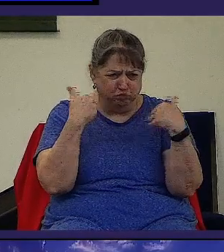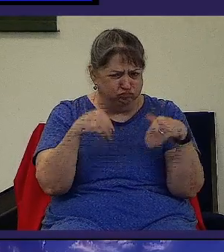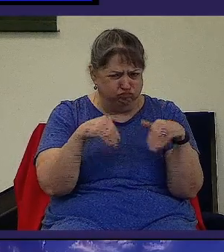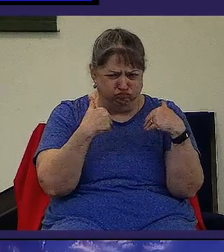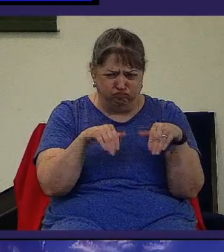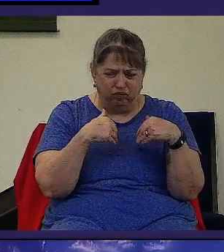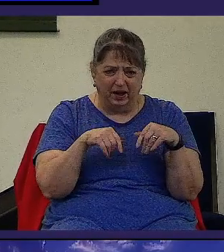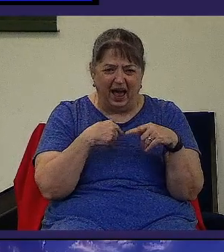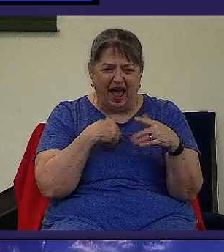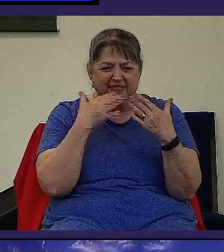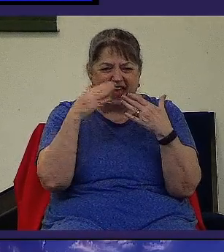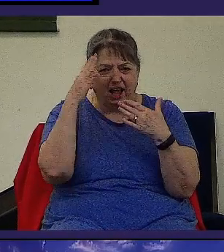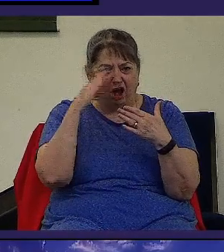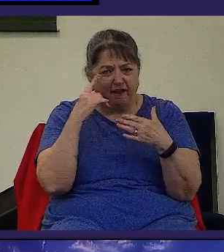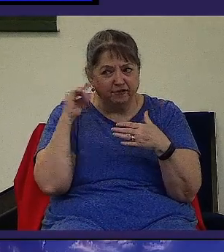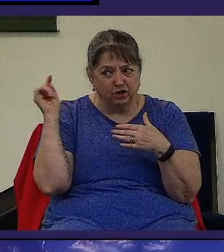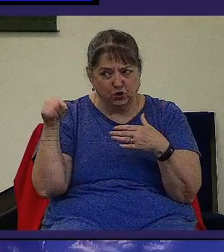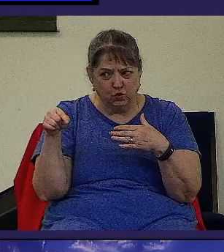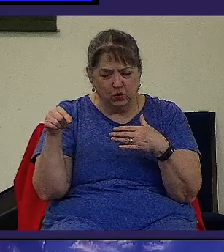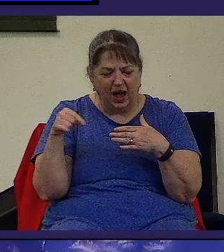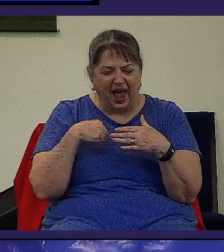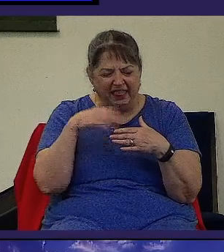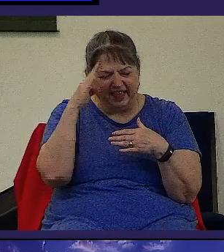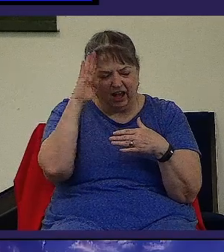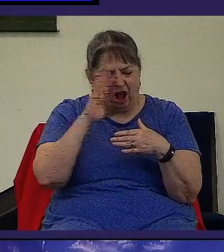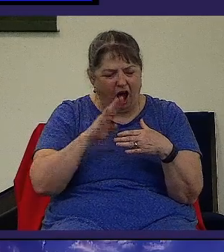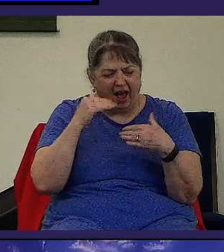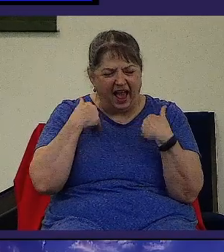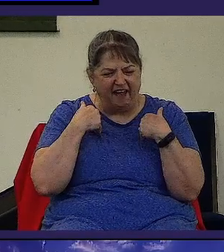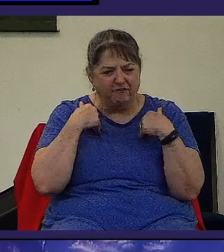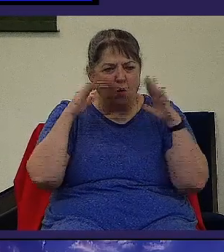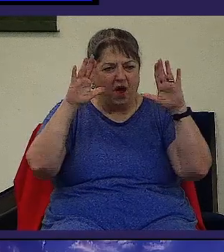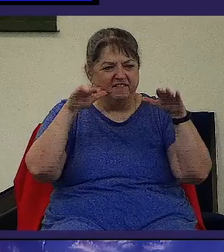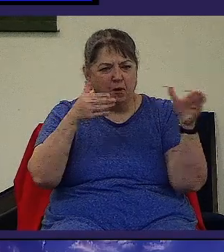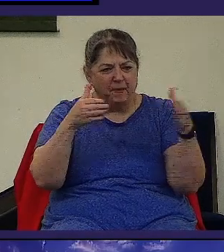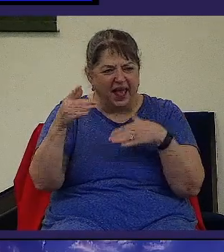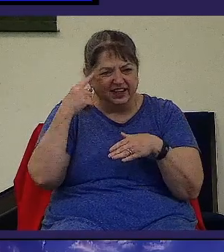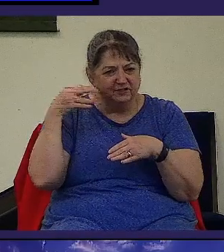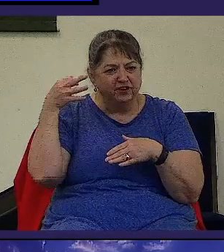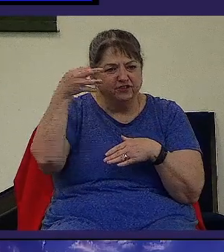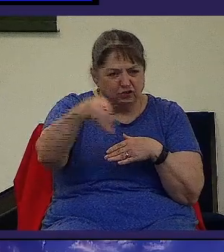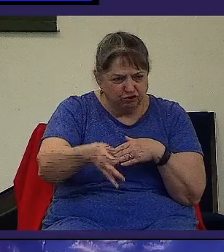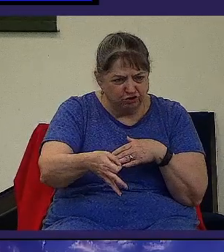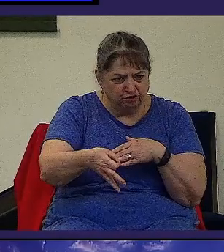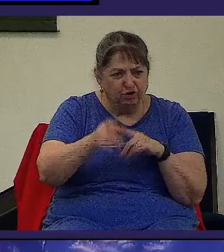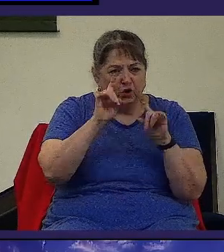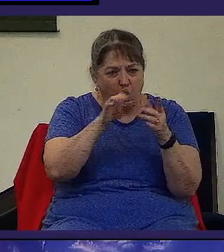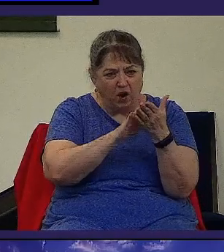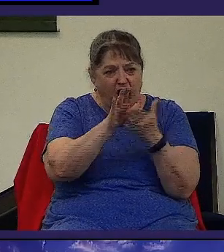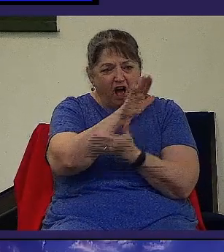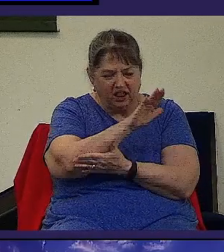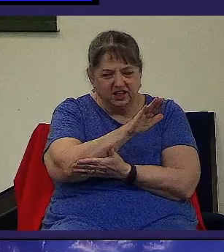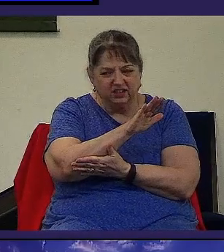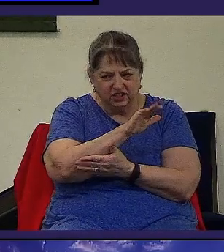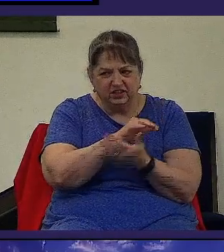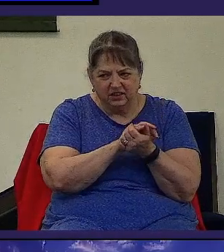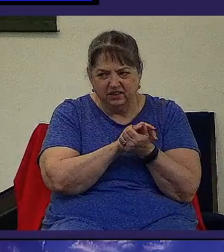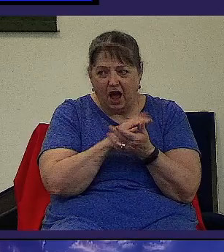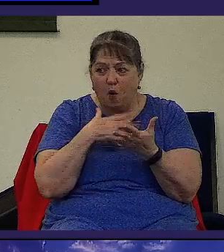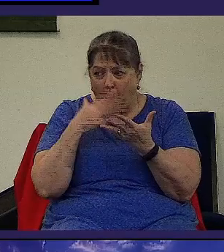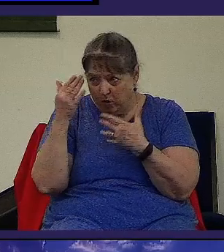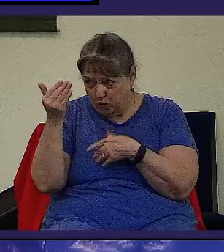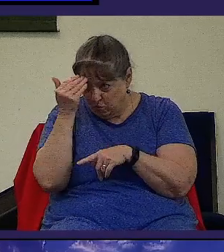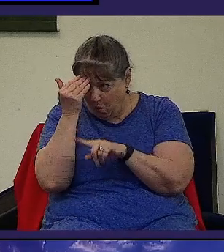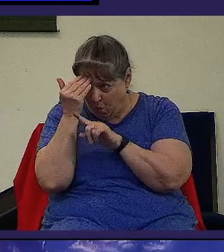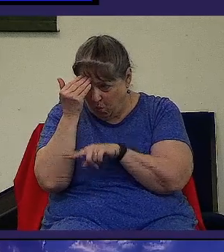god for you and i know god wants to do some awesome things in your life as you graduate now and head to college we want you to know i want you to